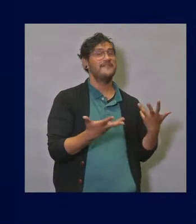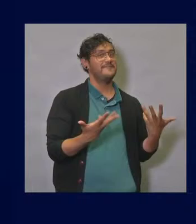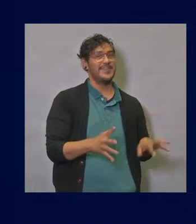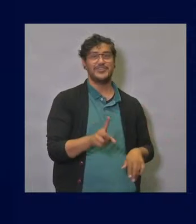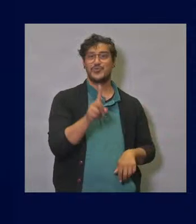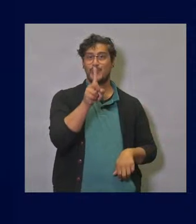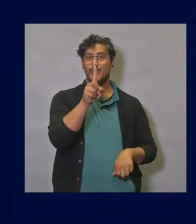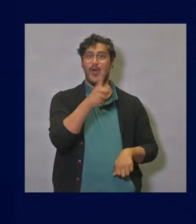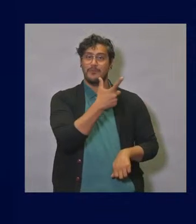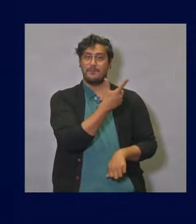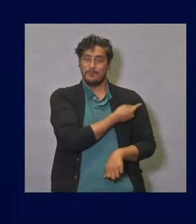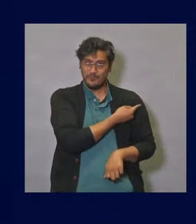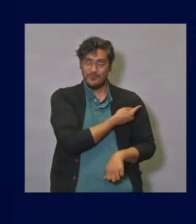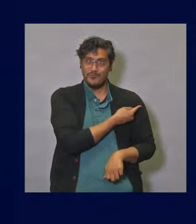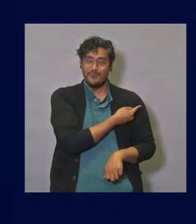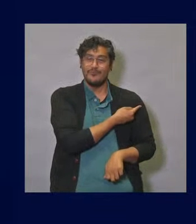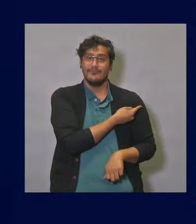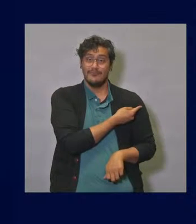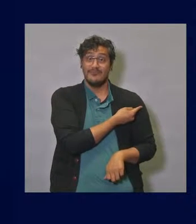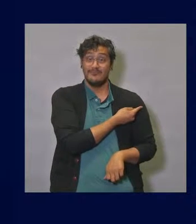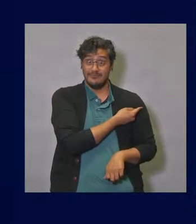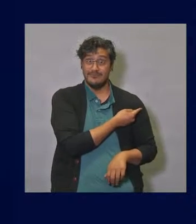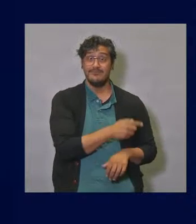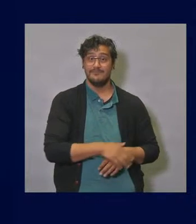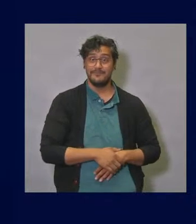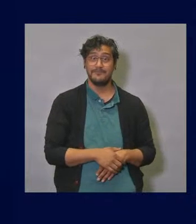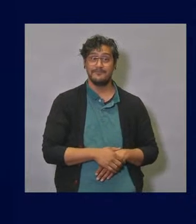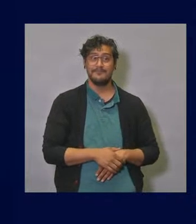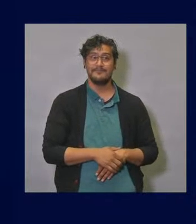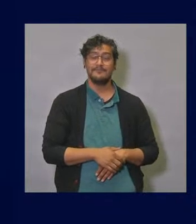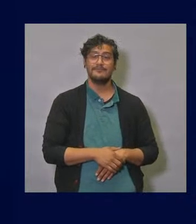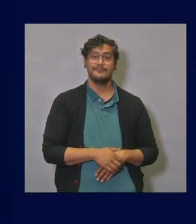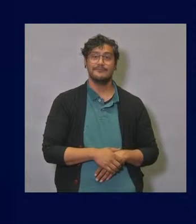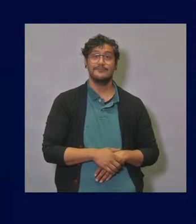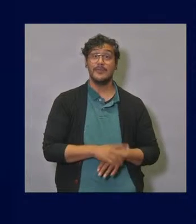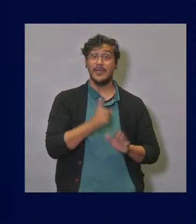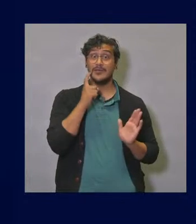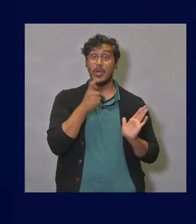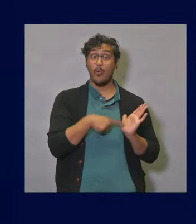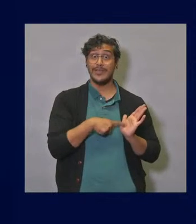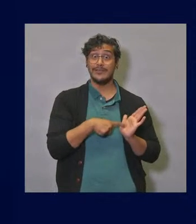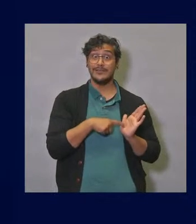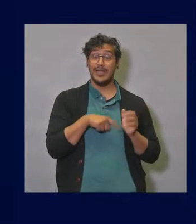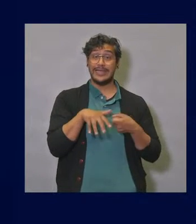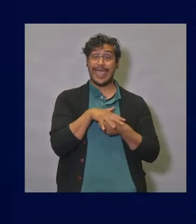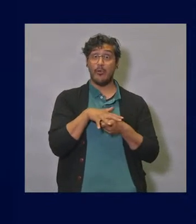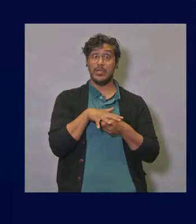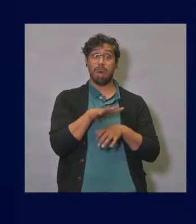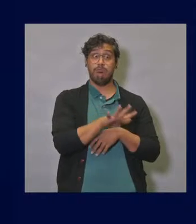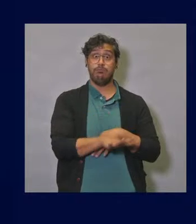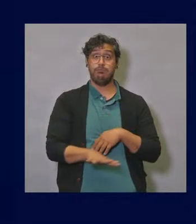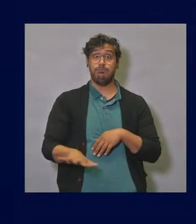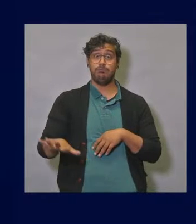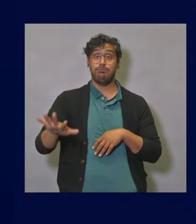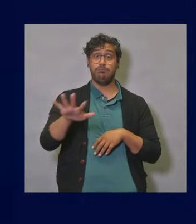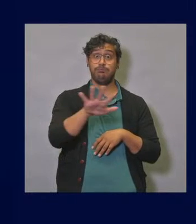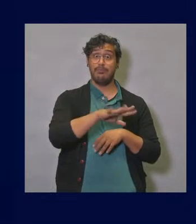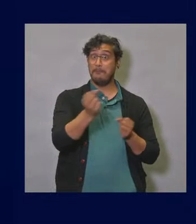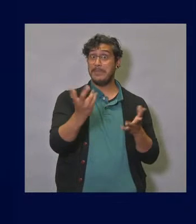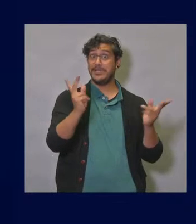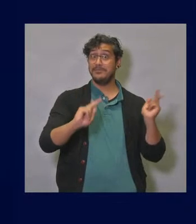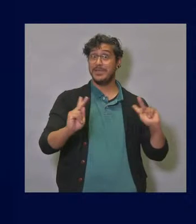one dose of the vaccine. As you can see, in the vast majority of the county, a lot of our residents